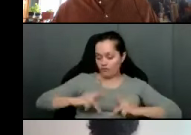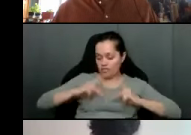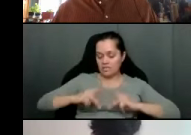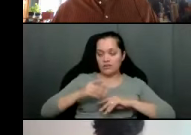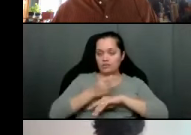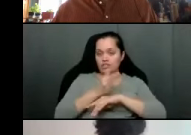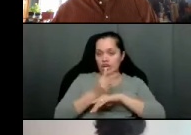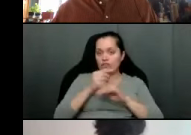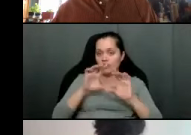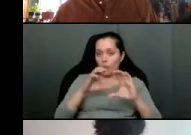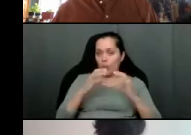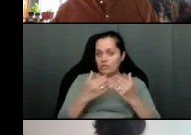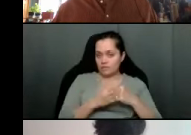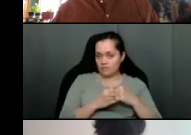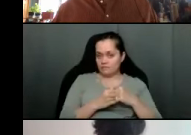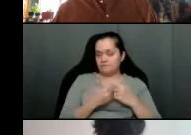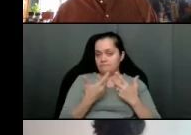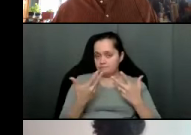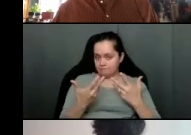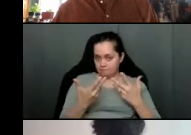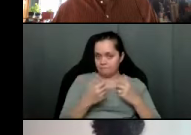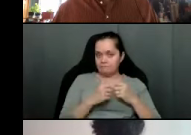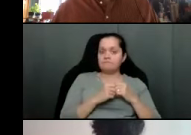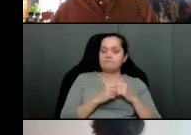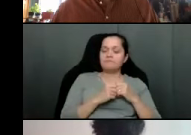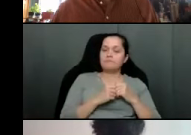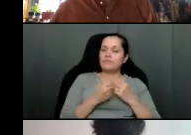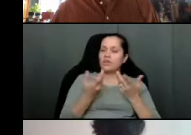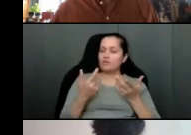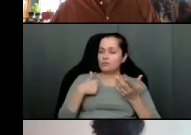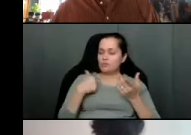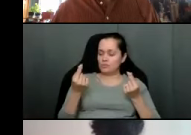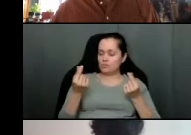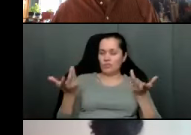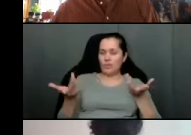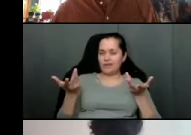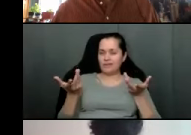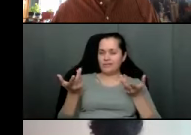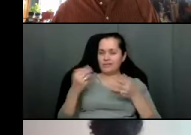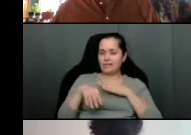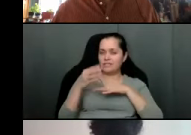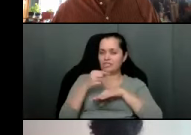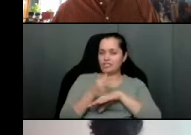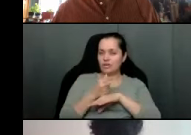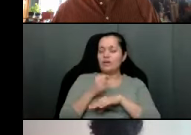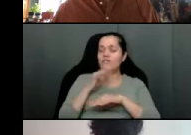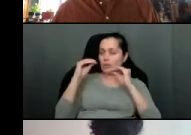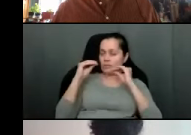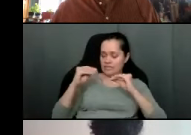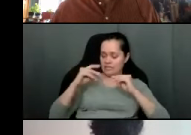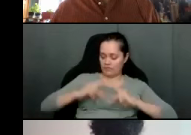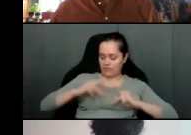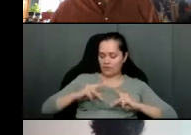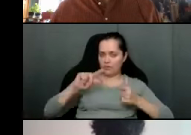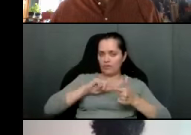geography courses. So what do we do in geography. If we don't teach physical geography, there